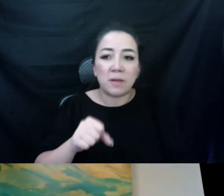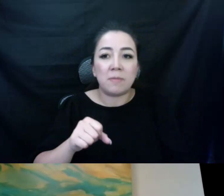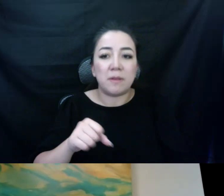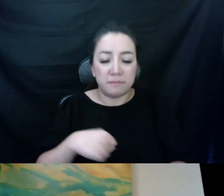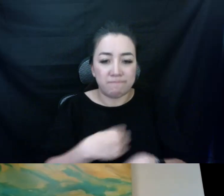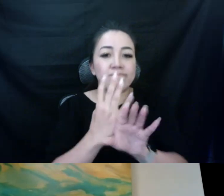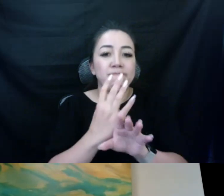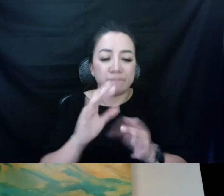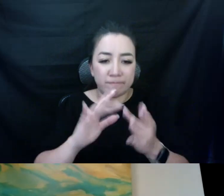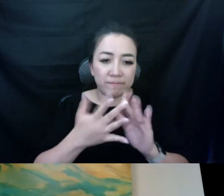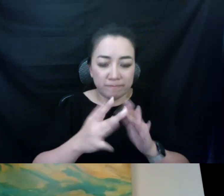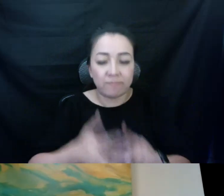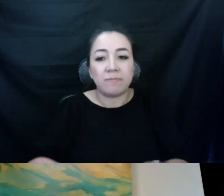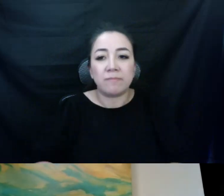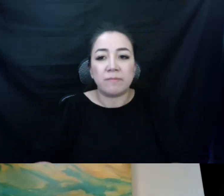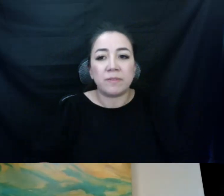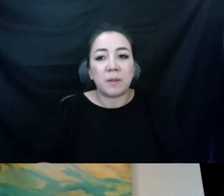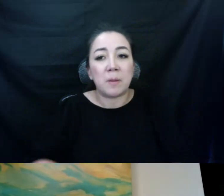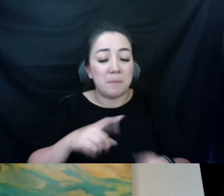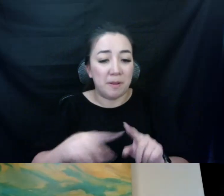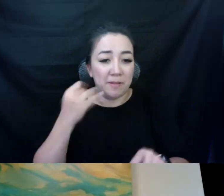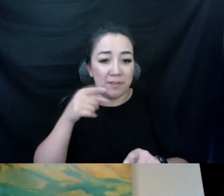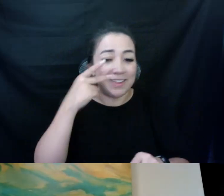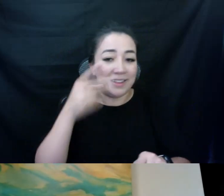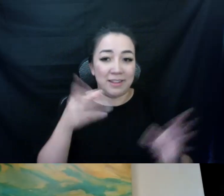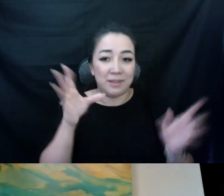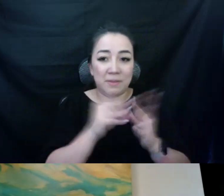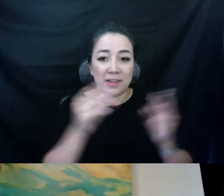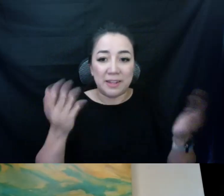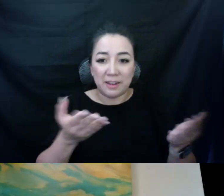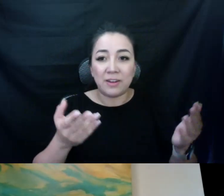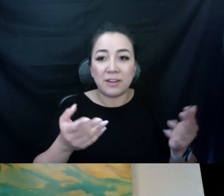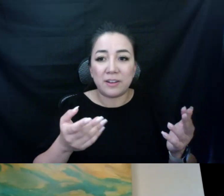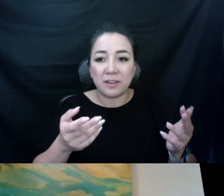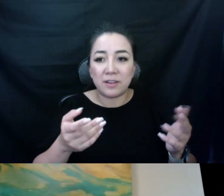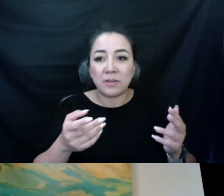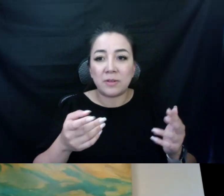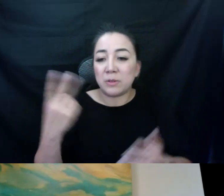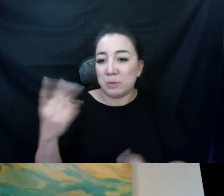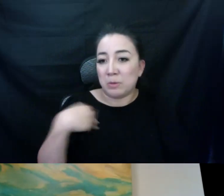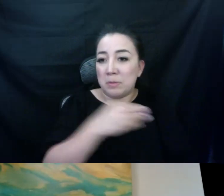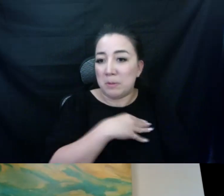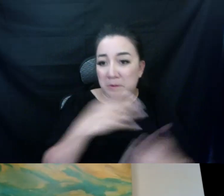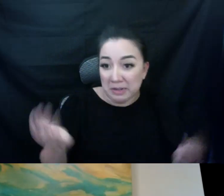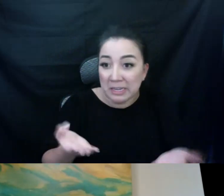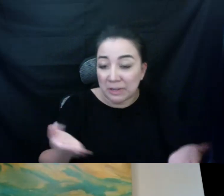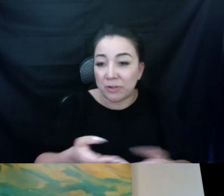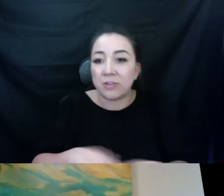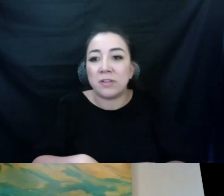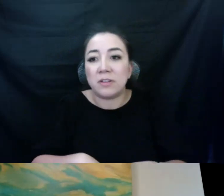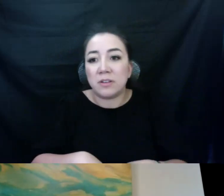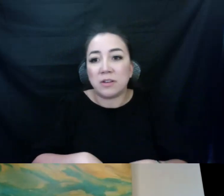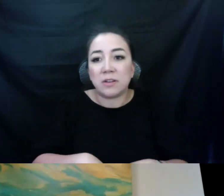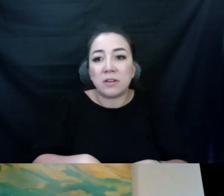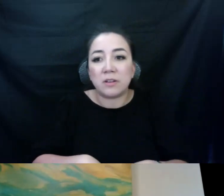virtually. And so, I mean, if you see this meeting here, I think 2 members are actually here. And so